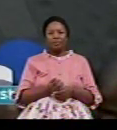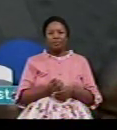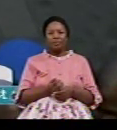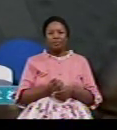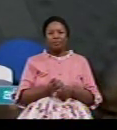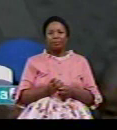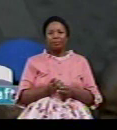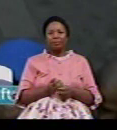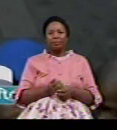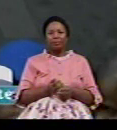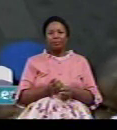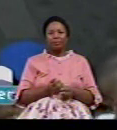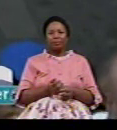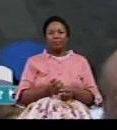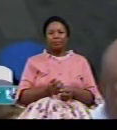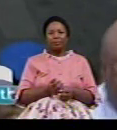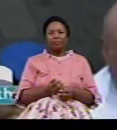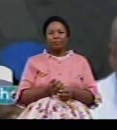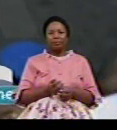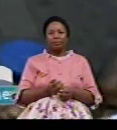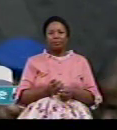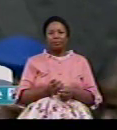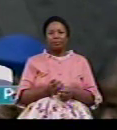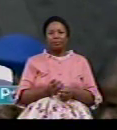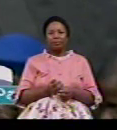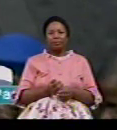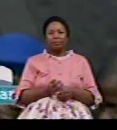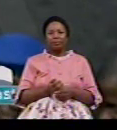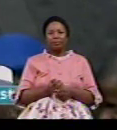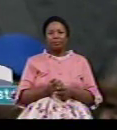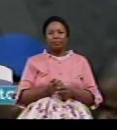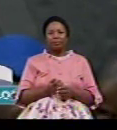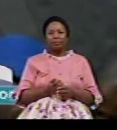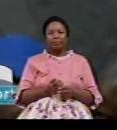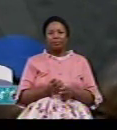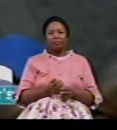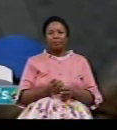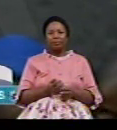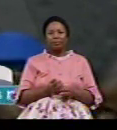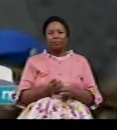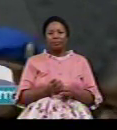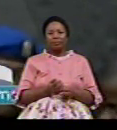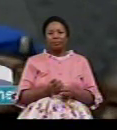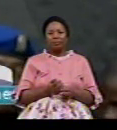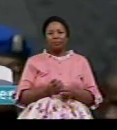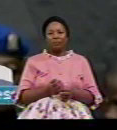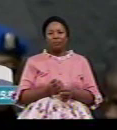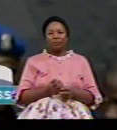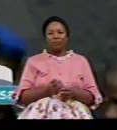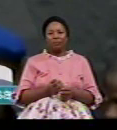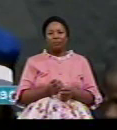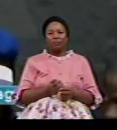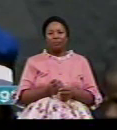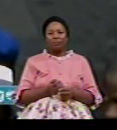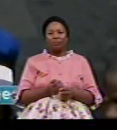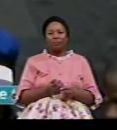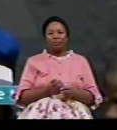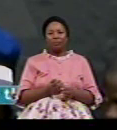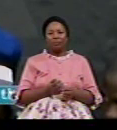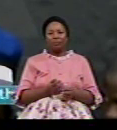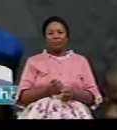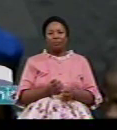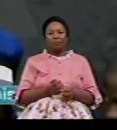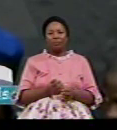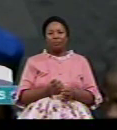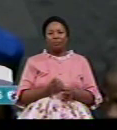miracle. A reign of healing. A reign of deliverance.